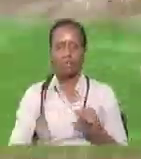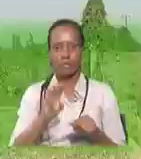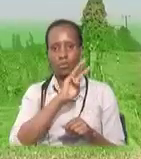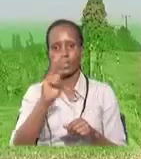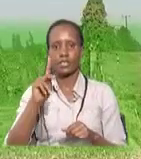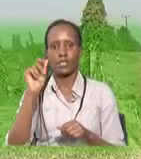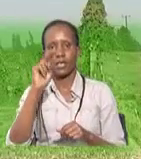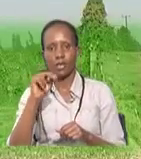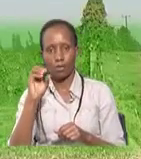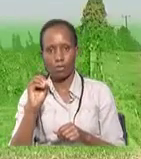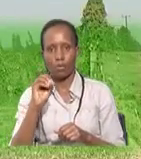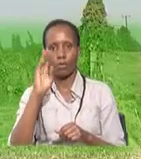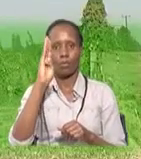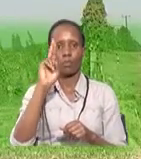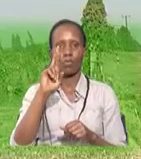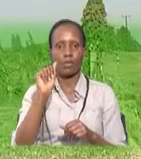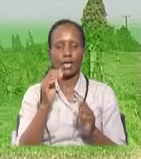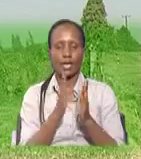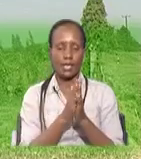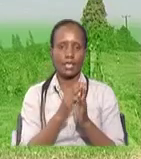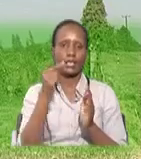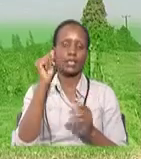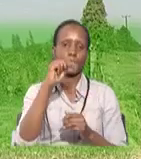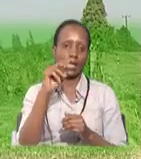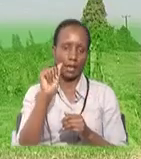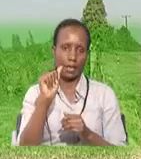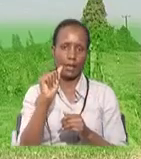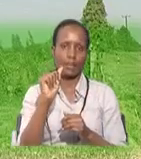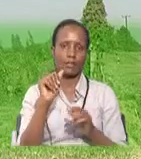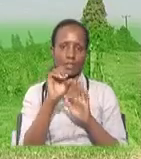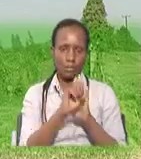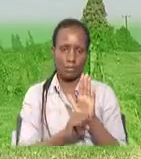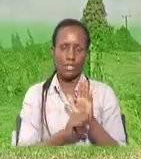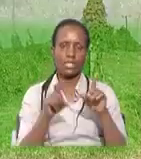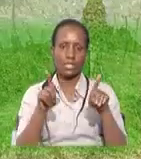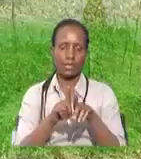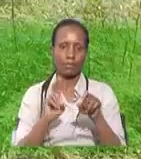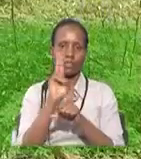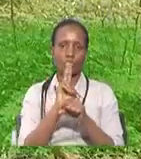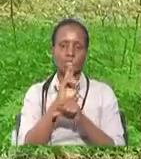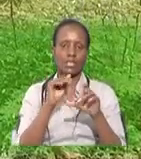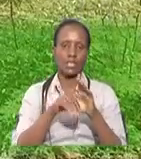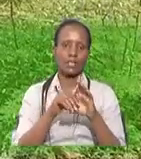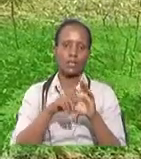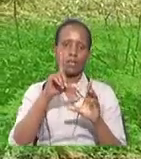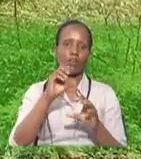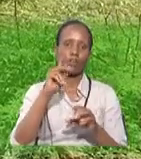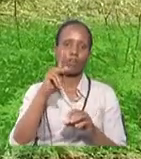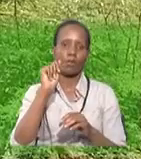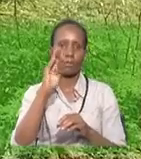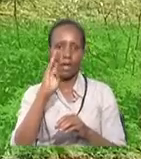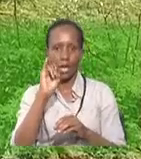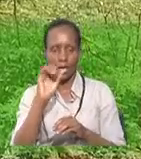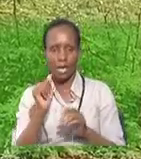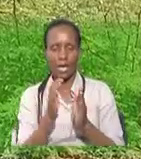Kano, Bura, and Tana irrigation schemes. The same is also used in Katilu and